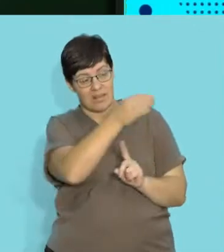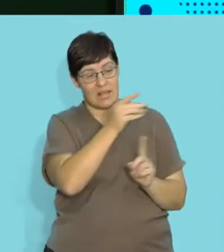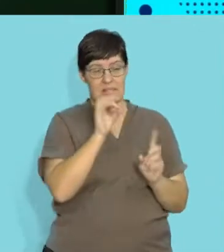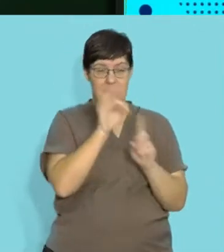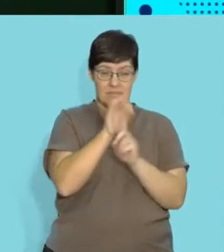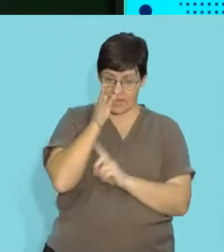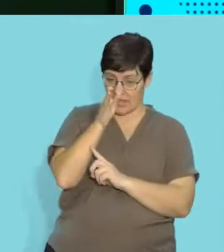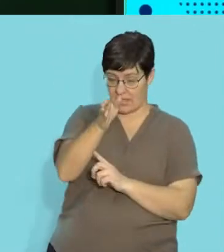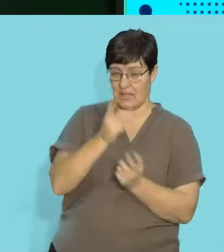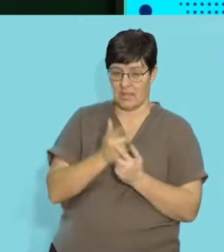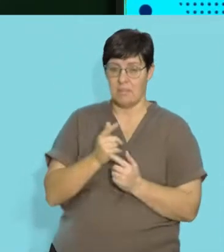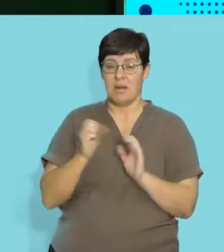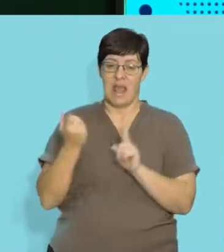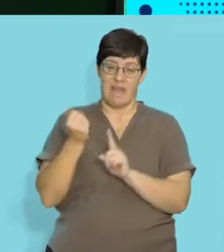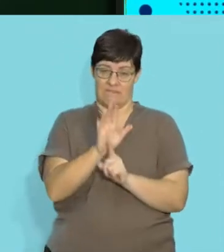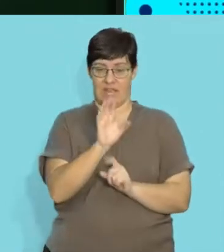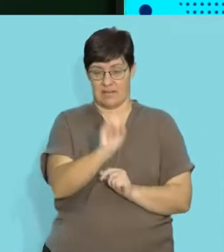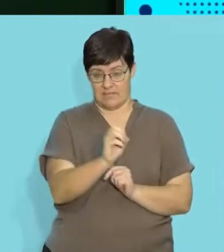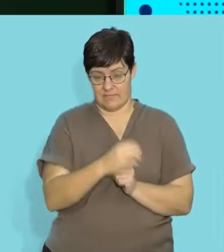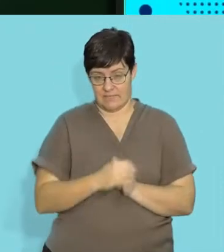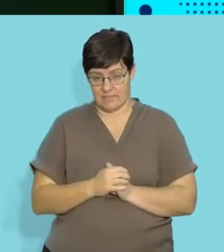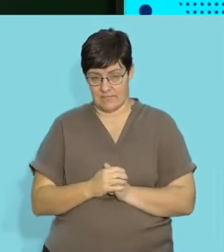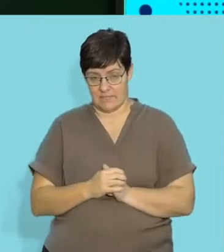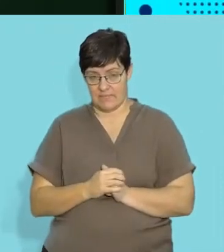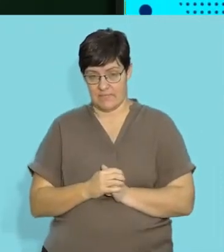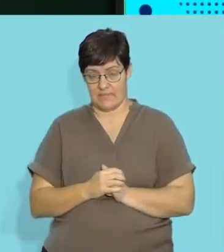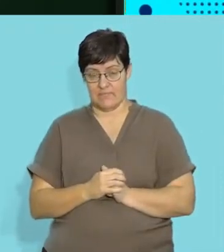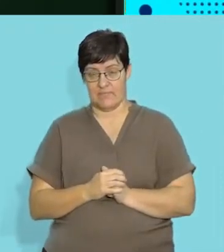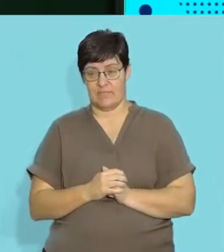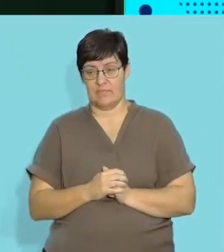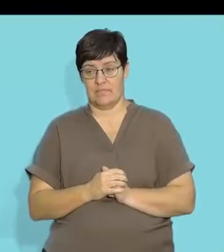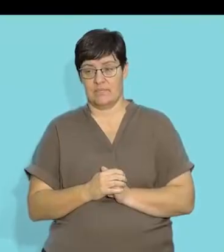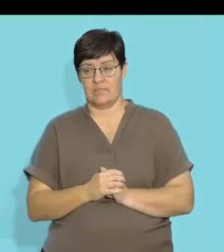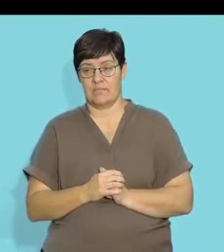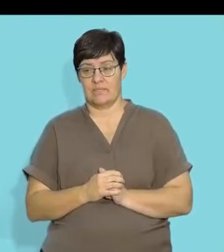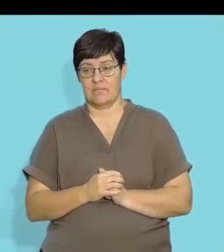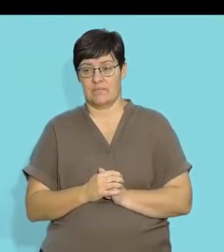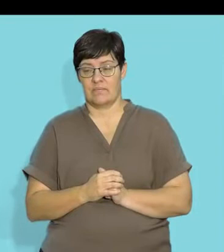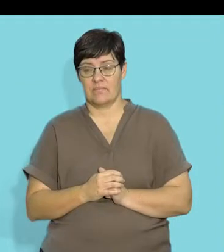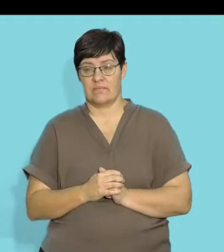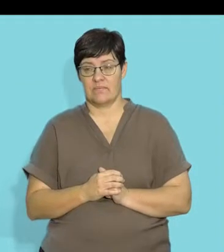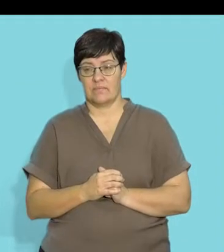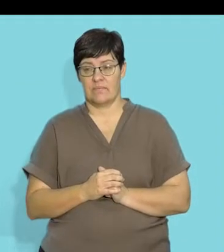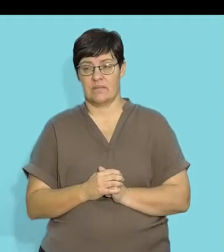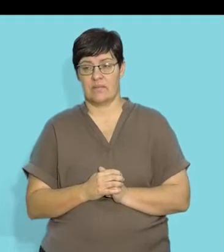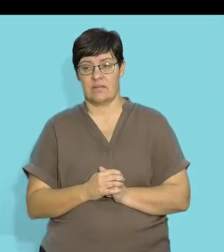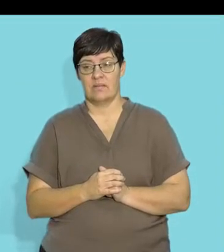target specific areas and have a certain effect. So we will look at those hormones in a bit.